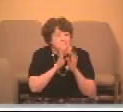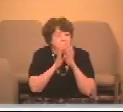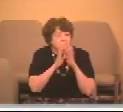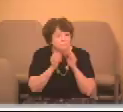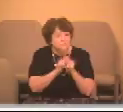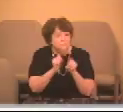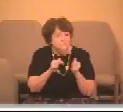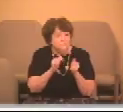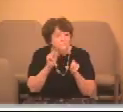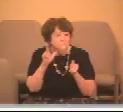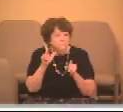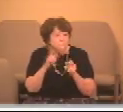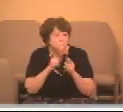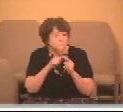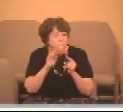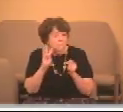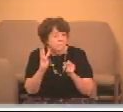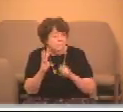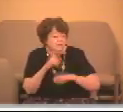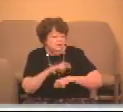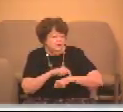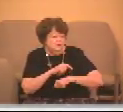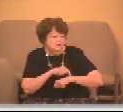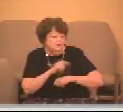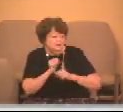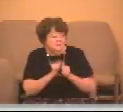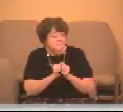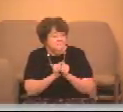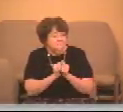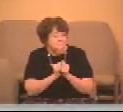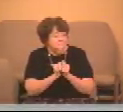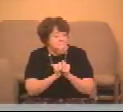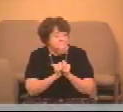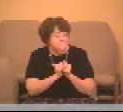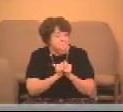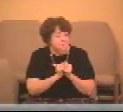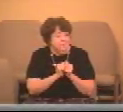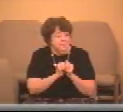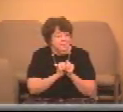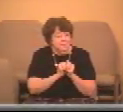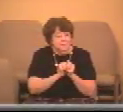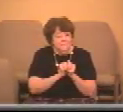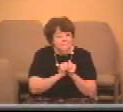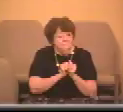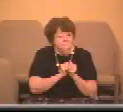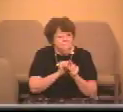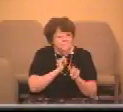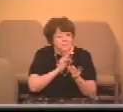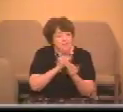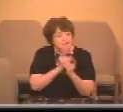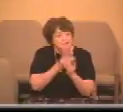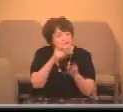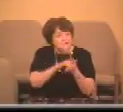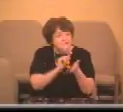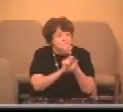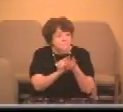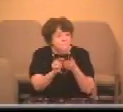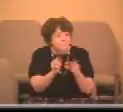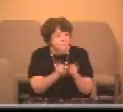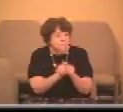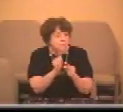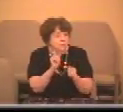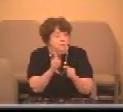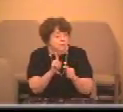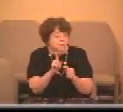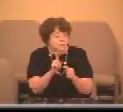planning to get married in September, and one of them I met with this week, and the couple was telling